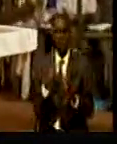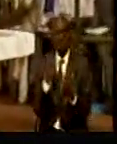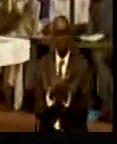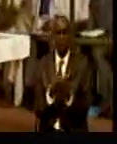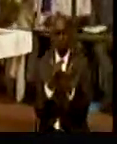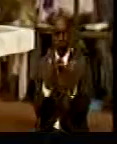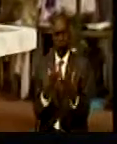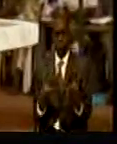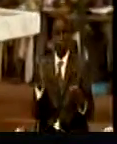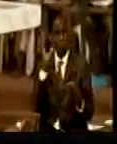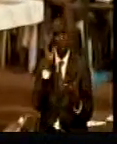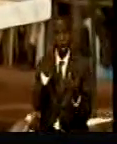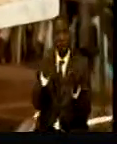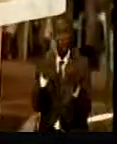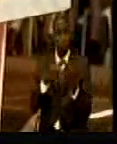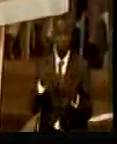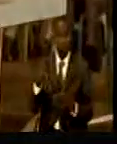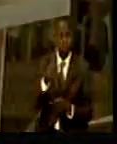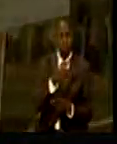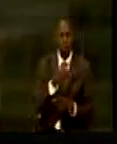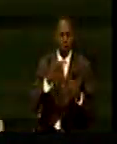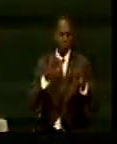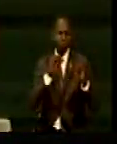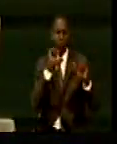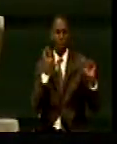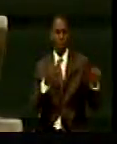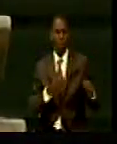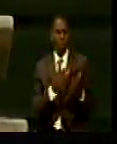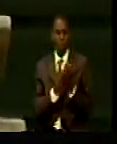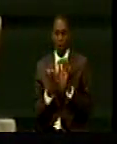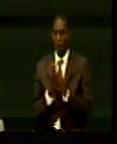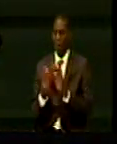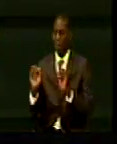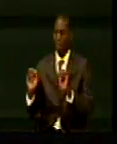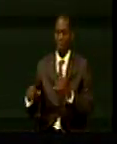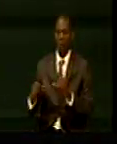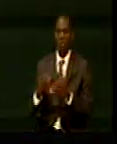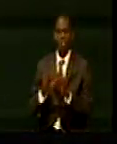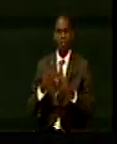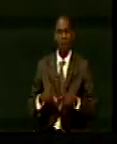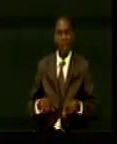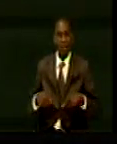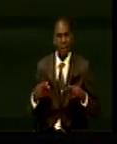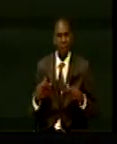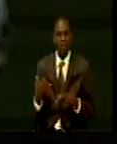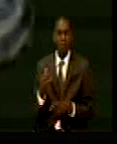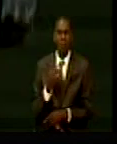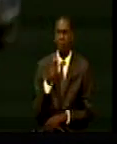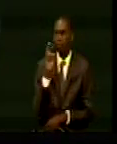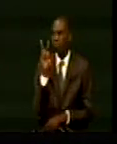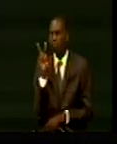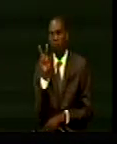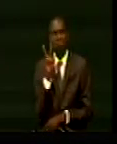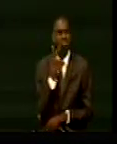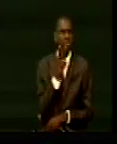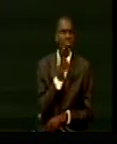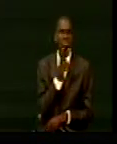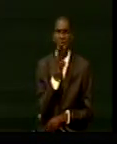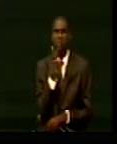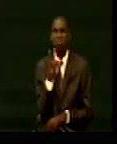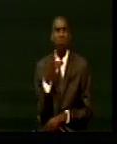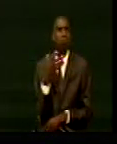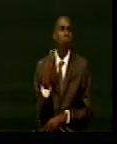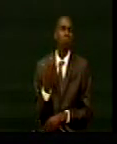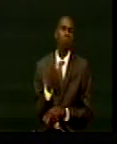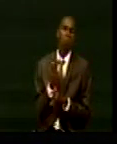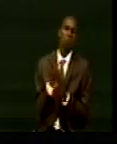life. Impossibilities will become possible in your life. They look here, they look there, they see somebody there, they